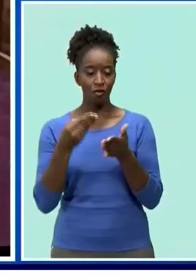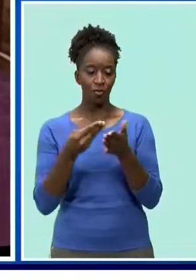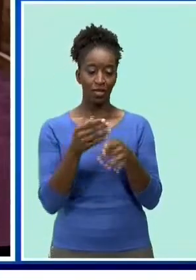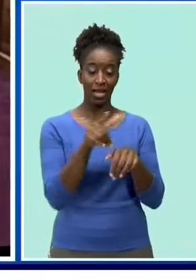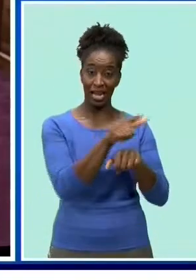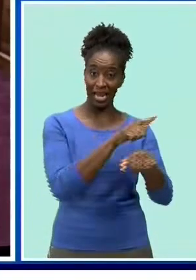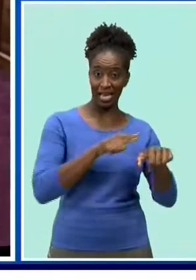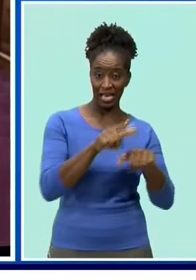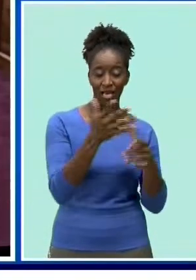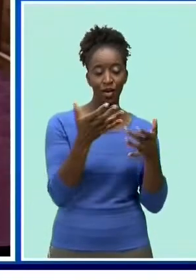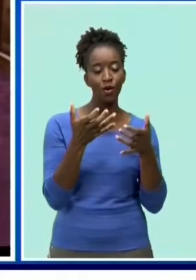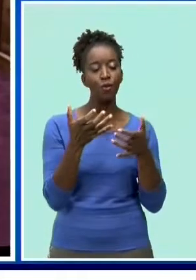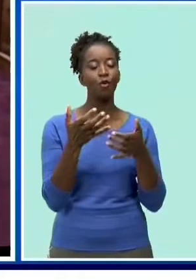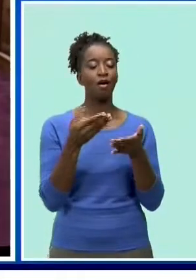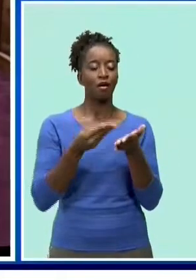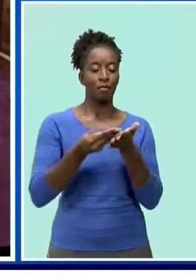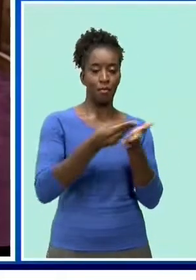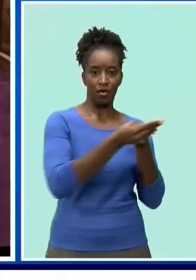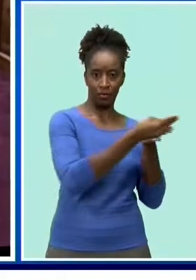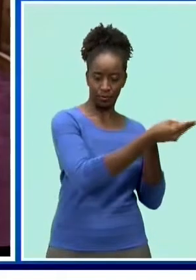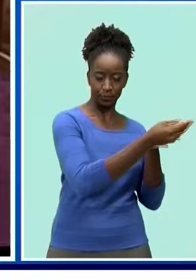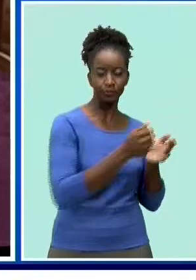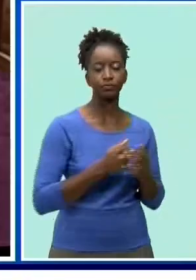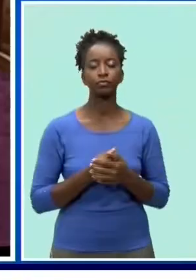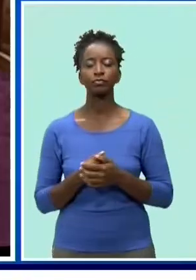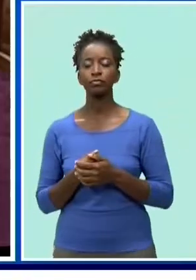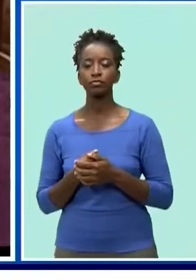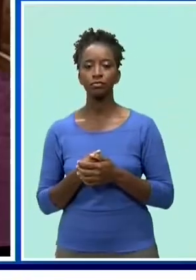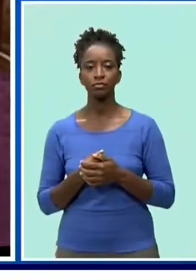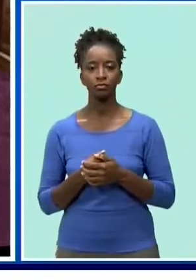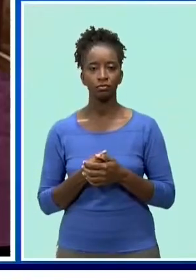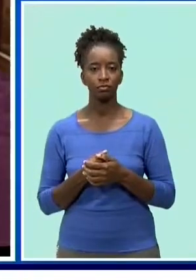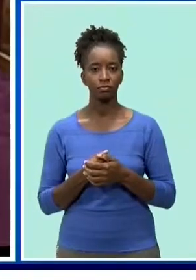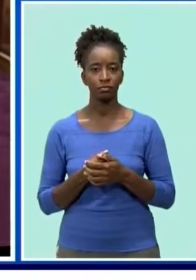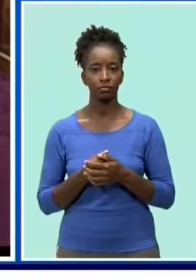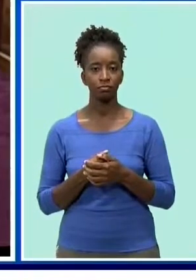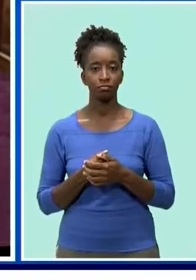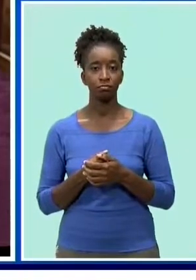It is expected that it will provide housing development to produce